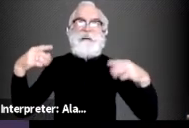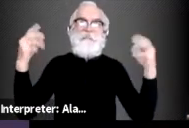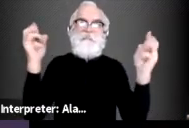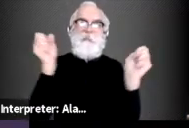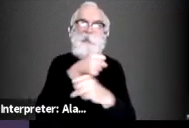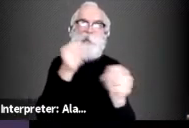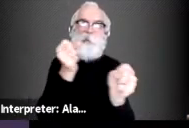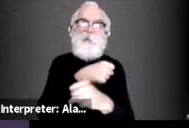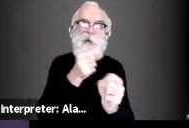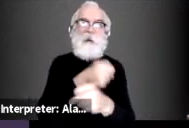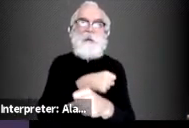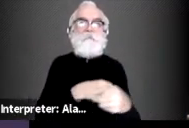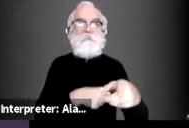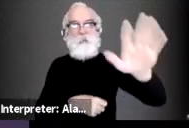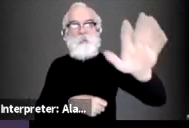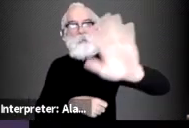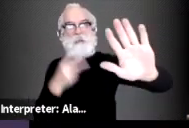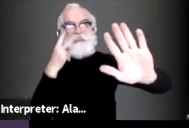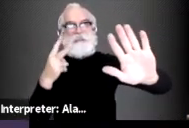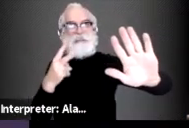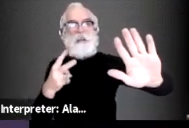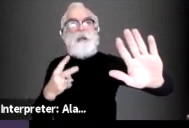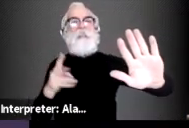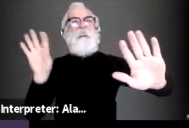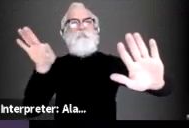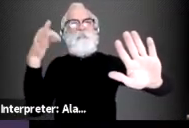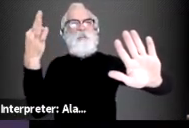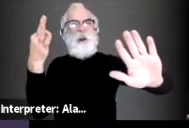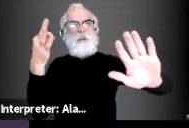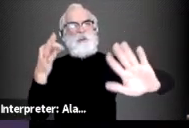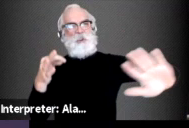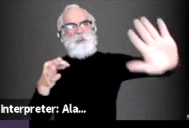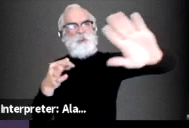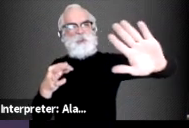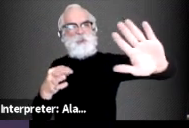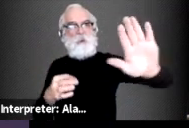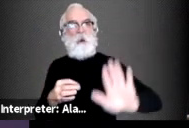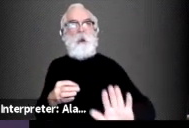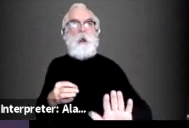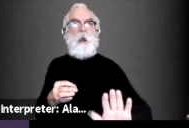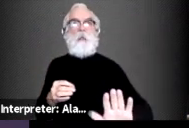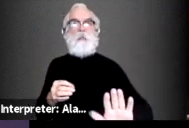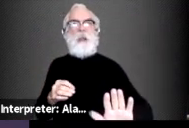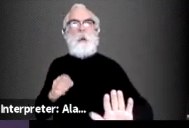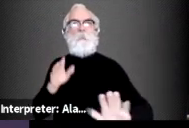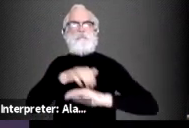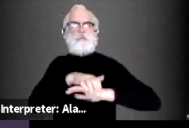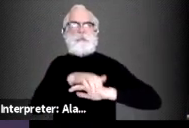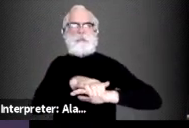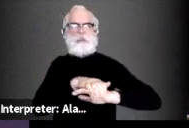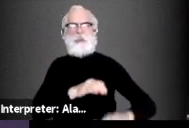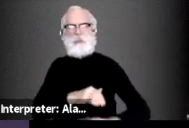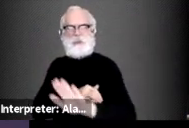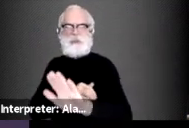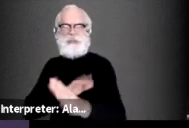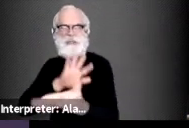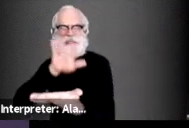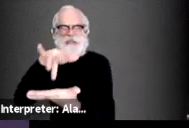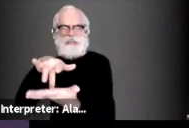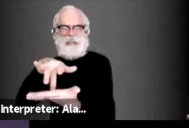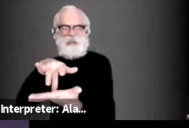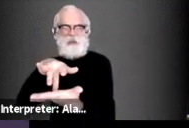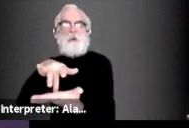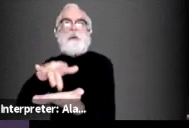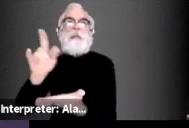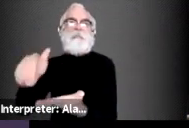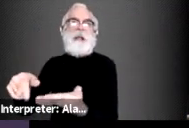France, the French territory. This darker ochre color represents British possessions. And in the center, the tan between is the